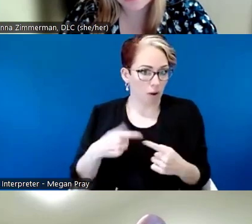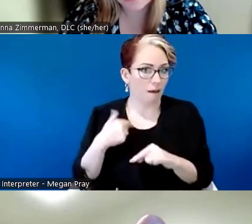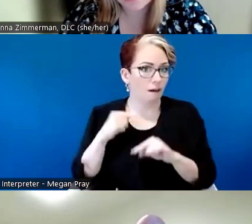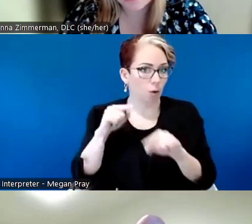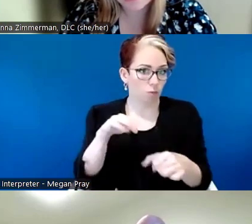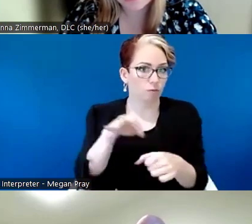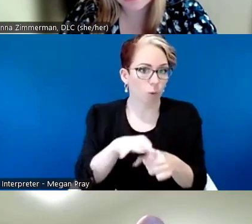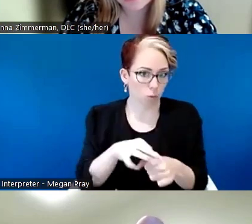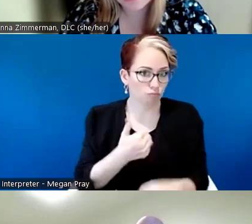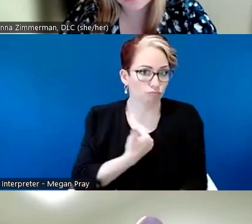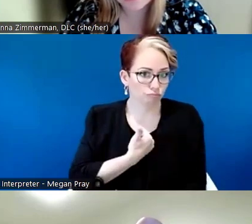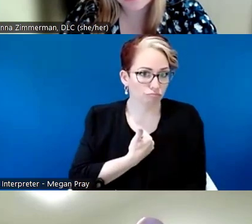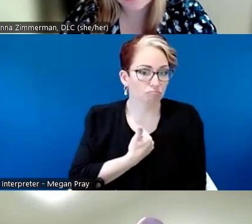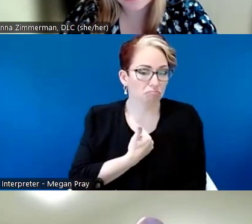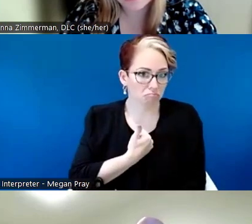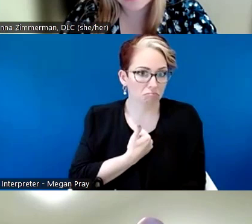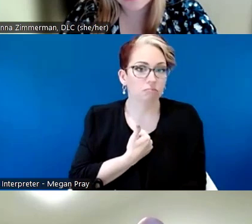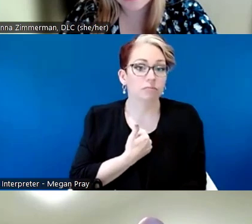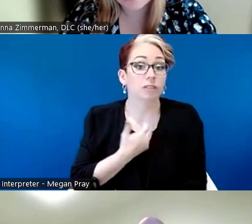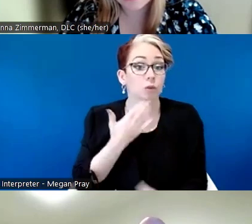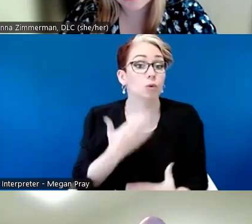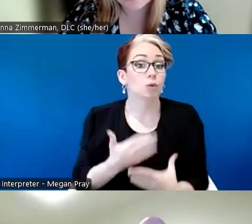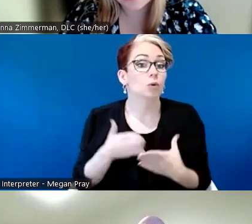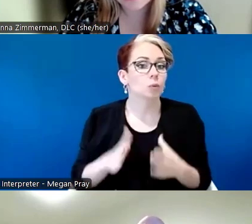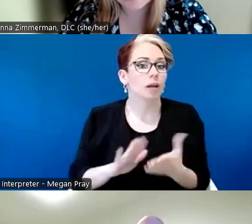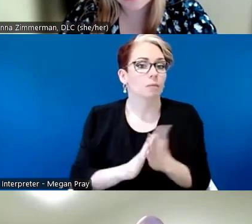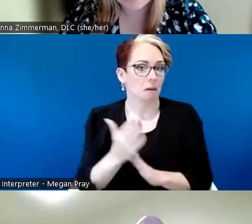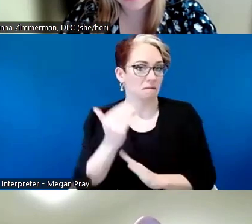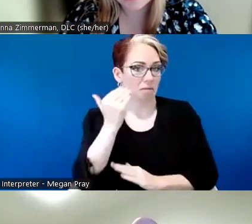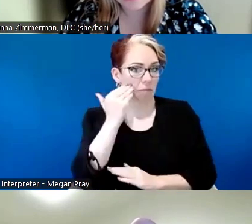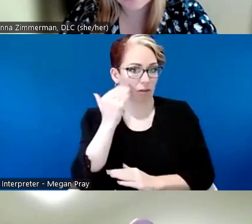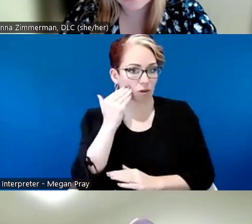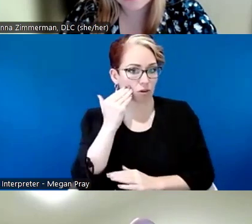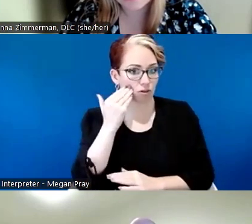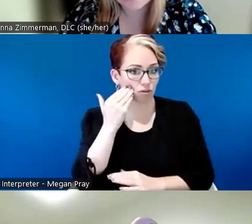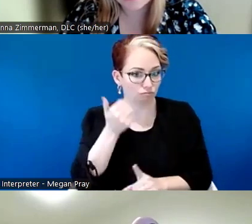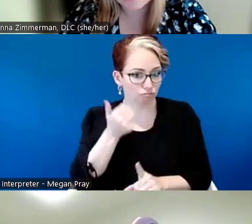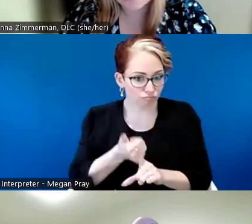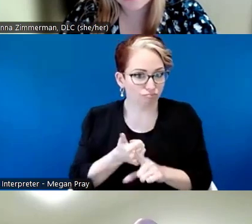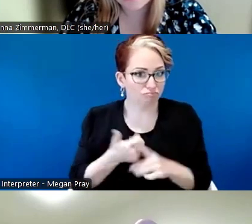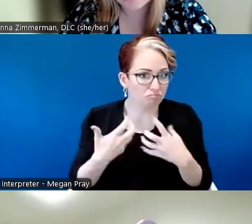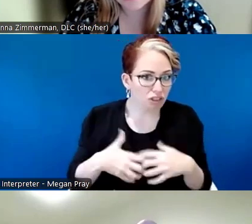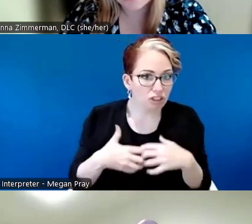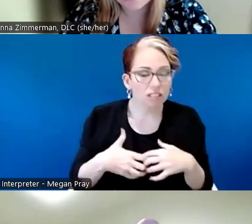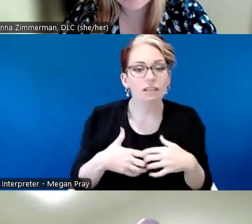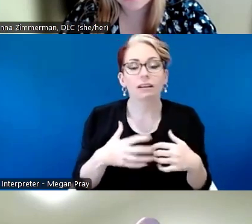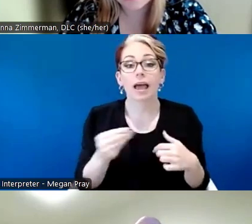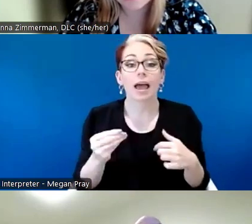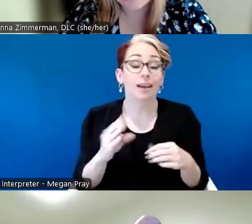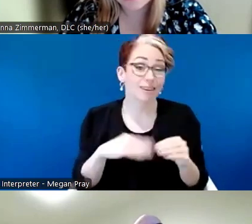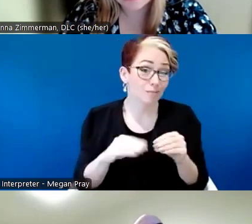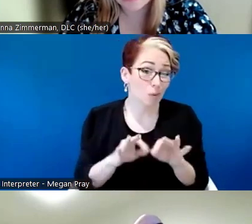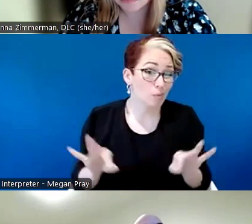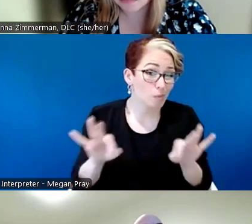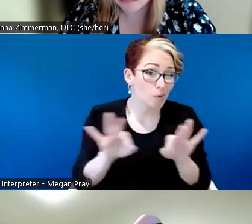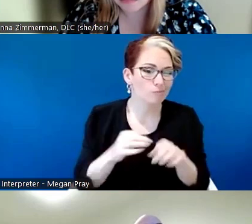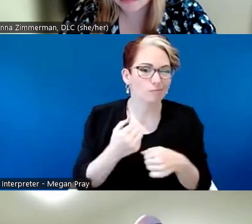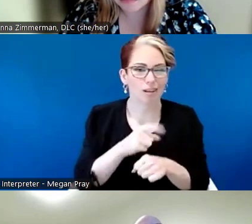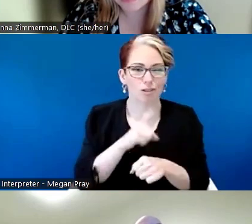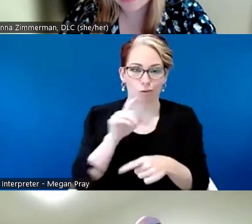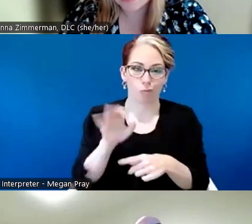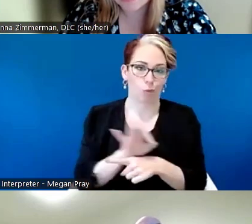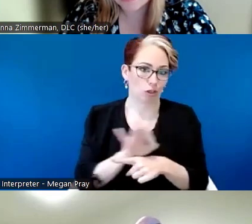And it's a good way to familiarize yourself with it, but also importantly to make sure that it's working